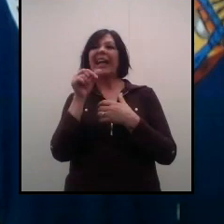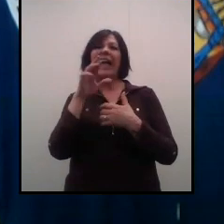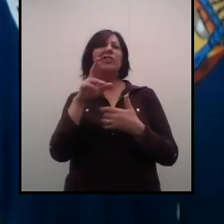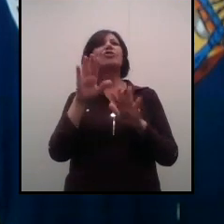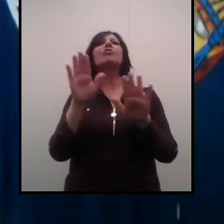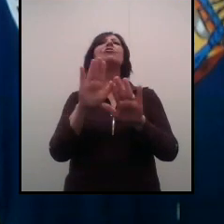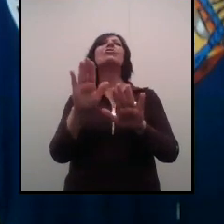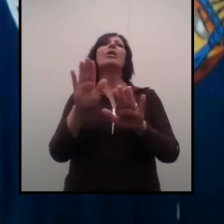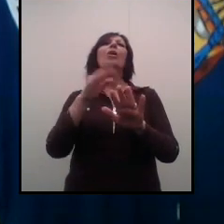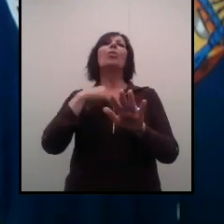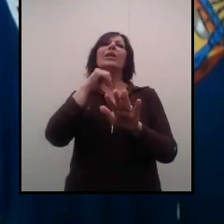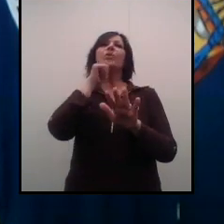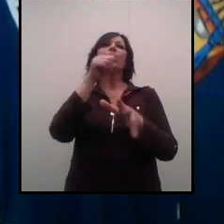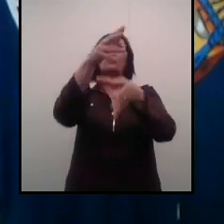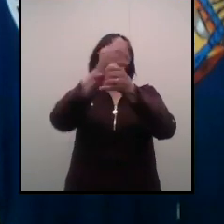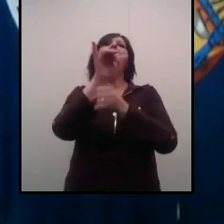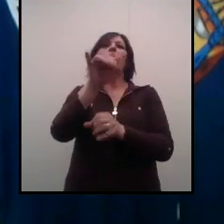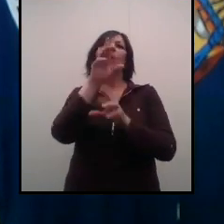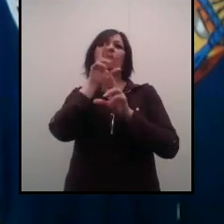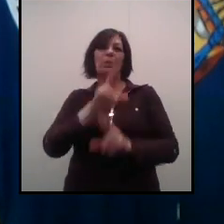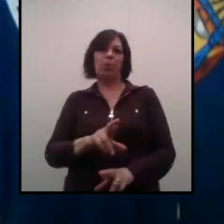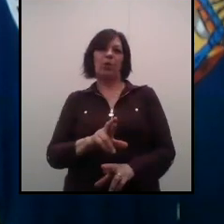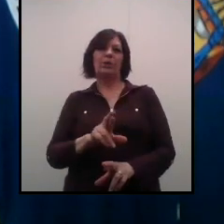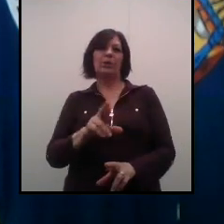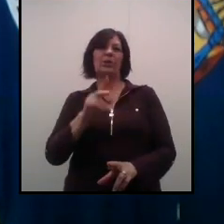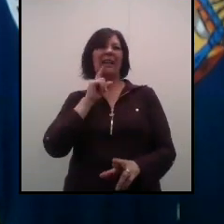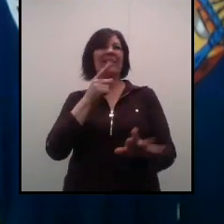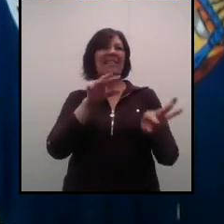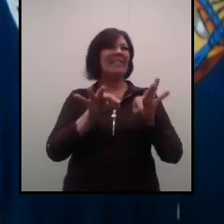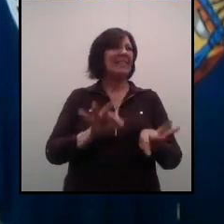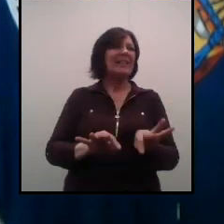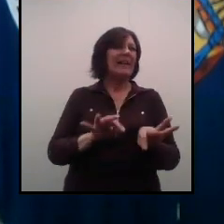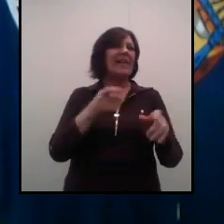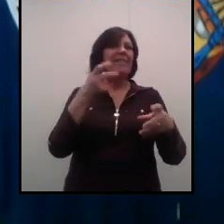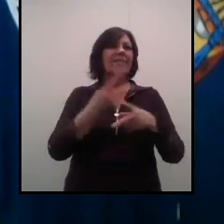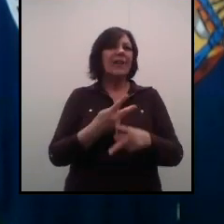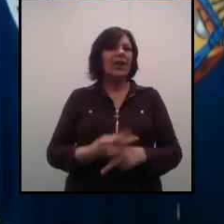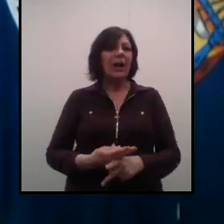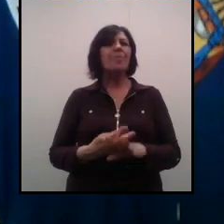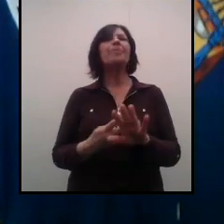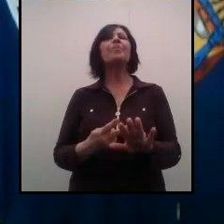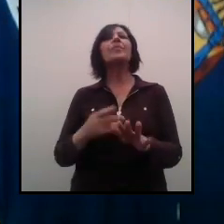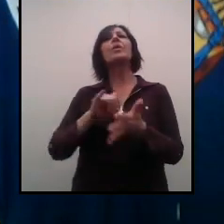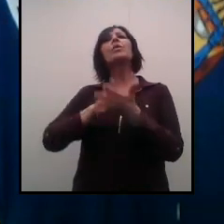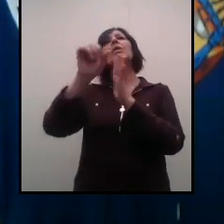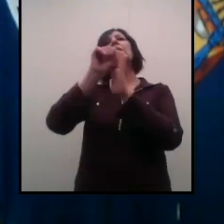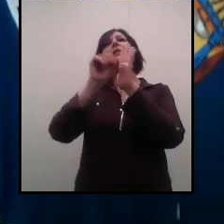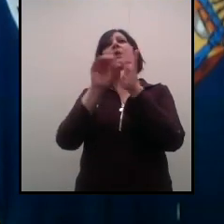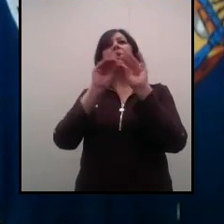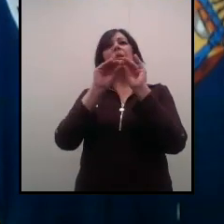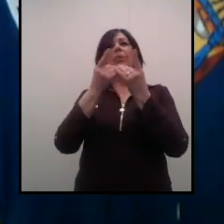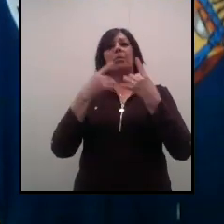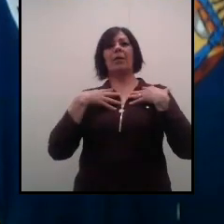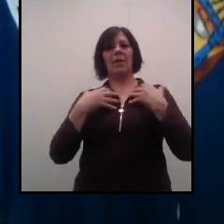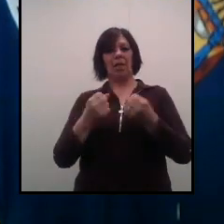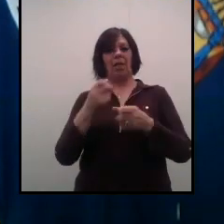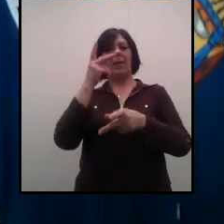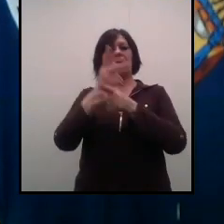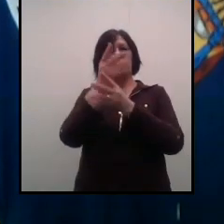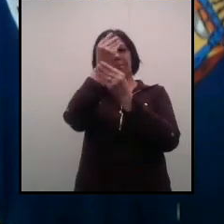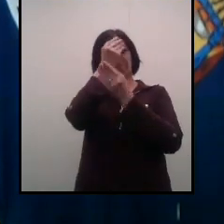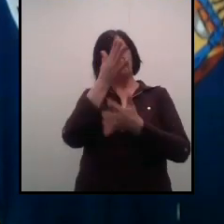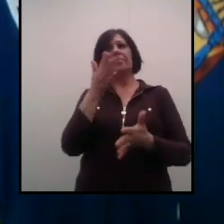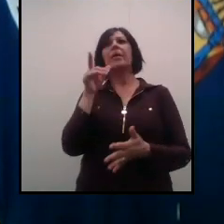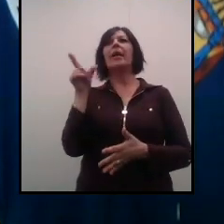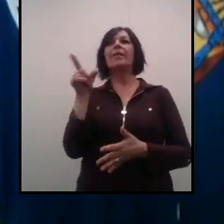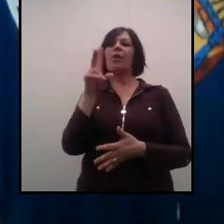we don't regularly get those reports, so we have to try to piecemeal it together. The New York State Department of Health keeps those data in their